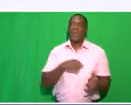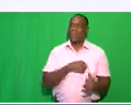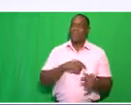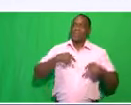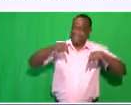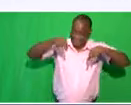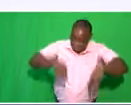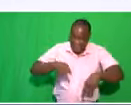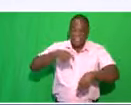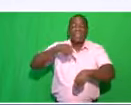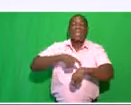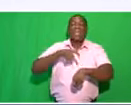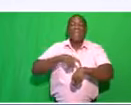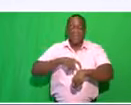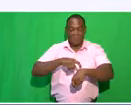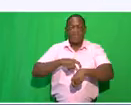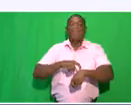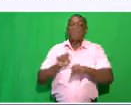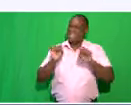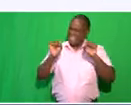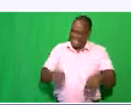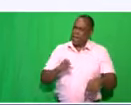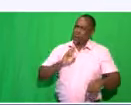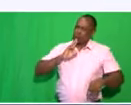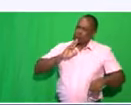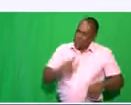occasion, that we can really